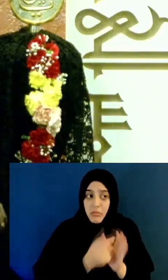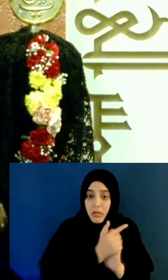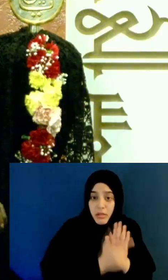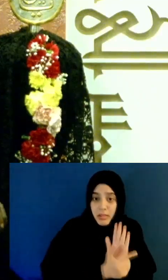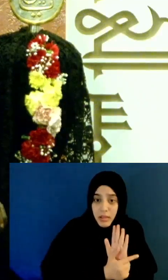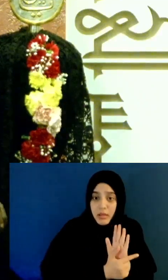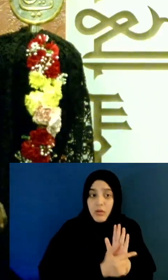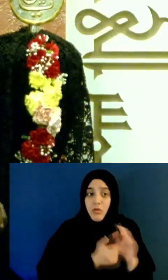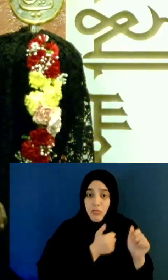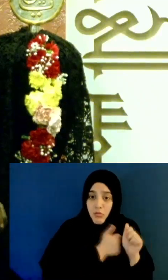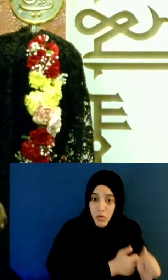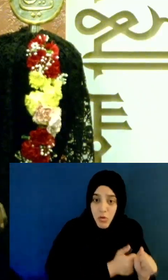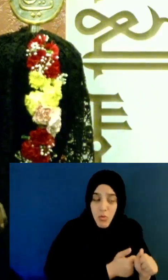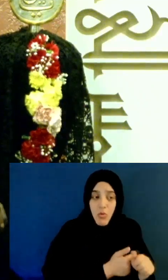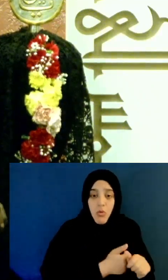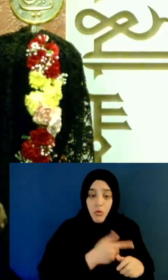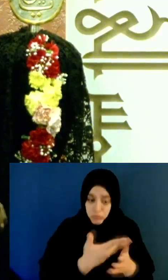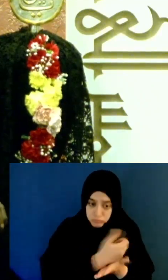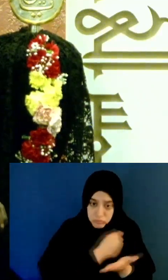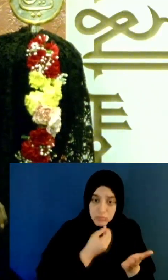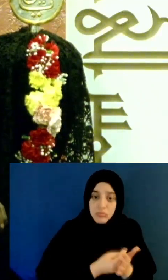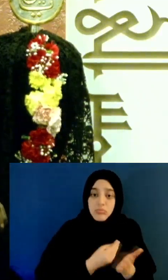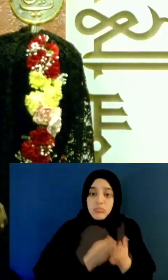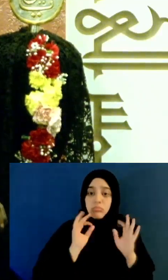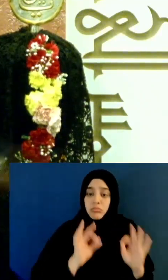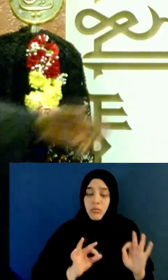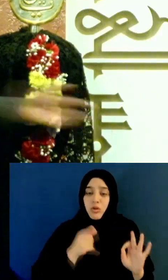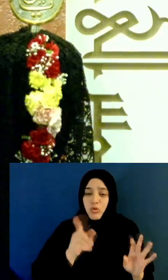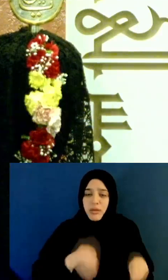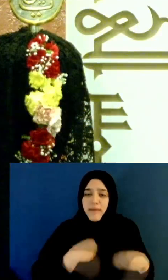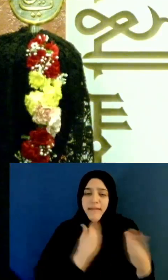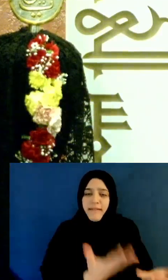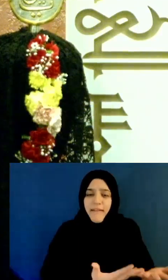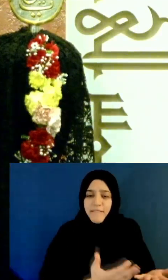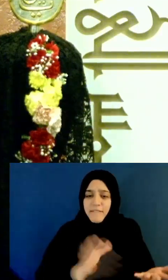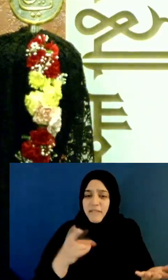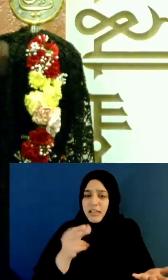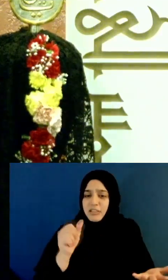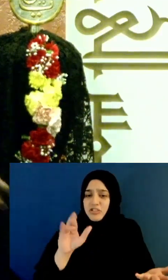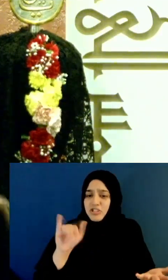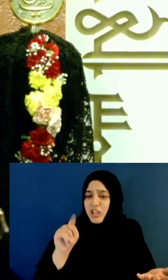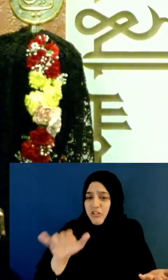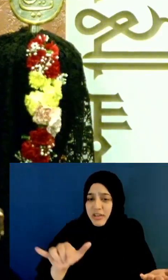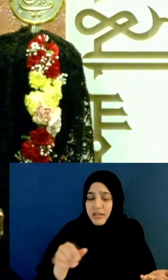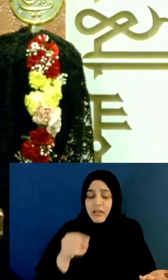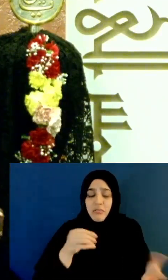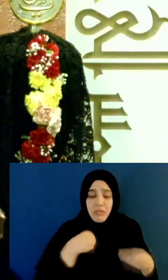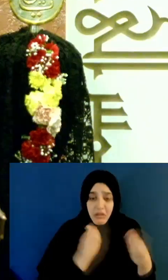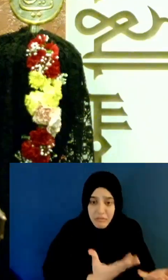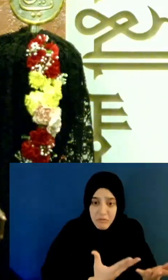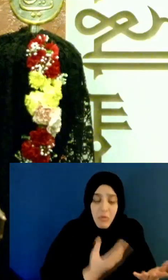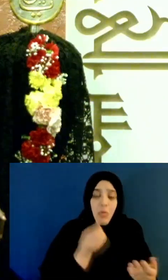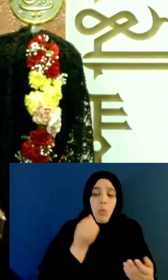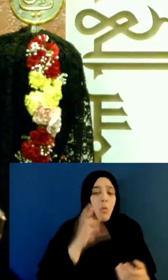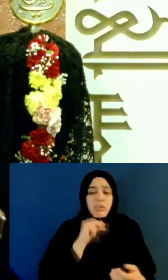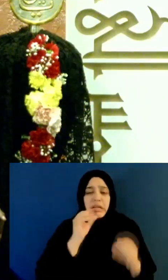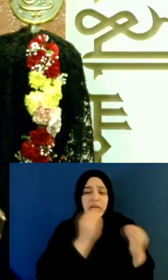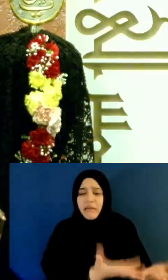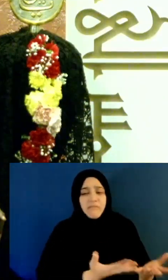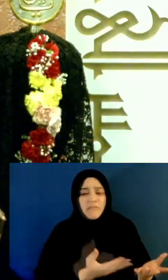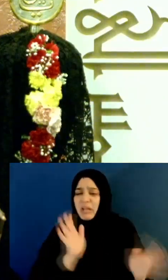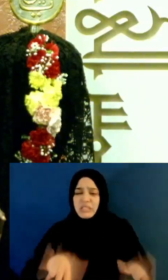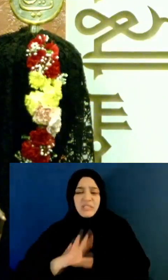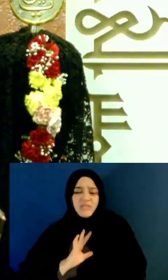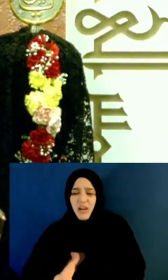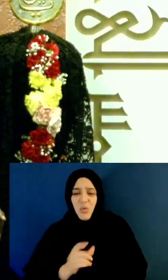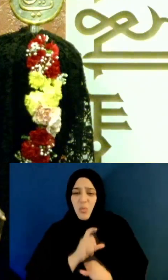money. You are free to give charity, you are free not to give. No big deal. No law